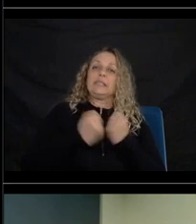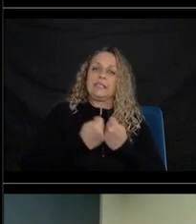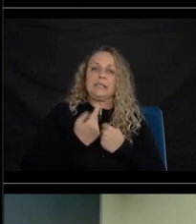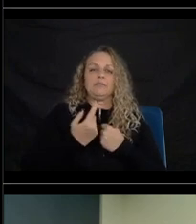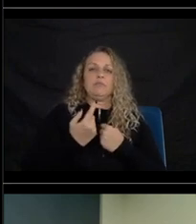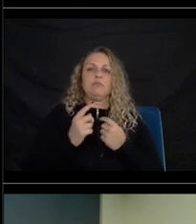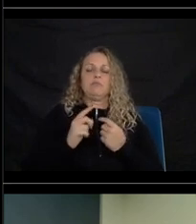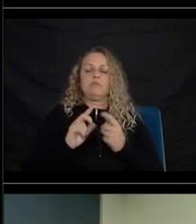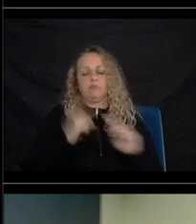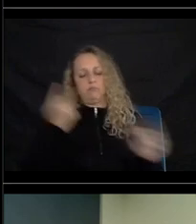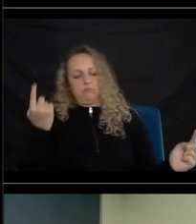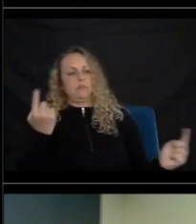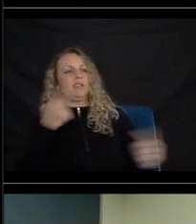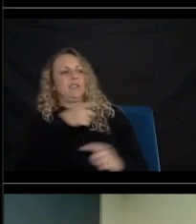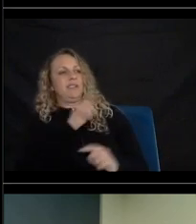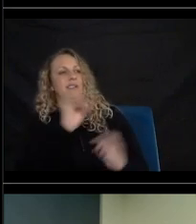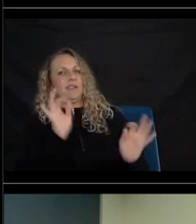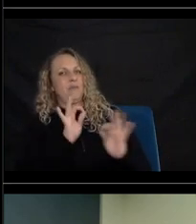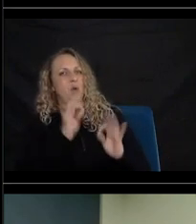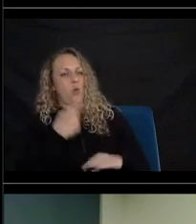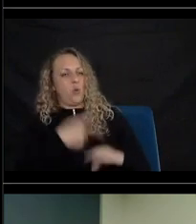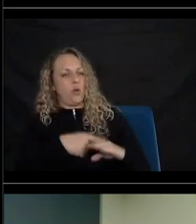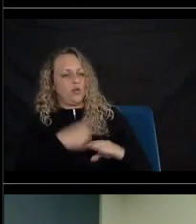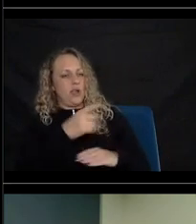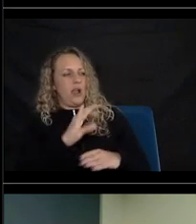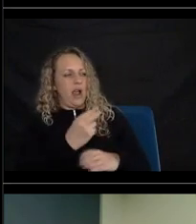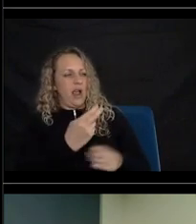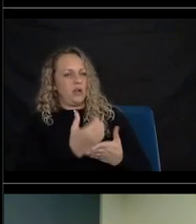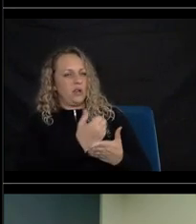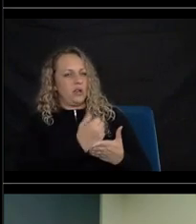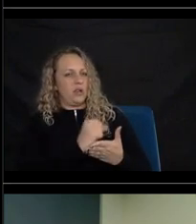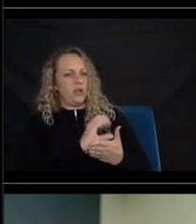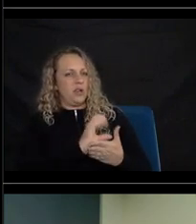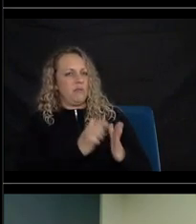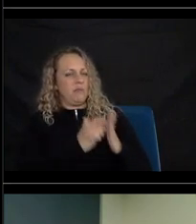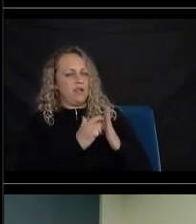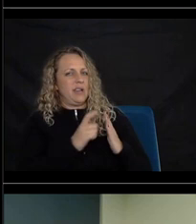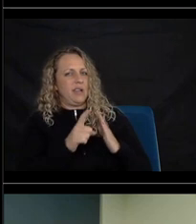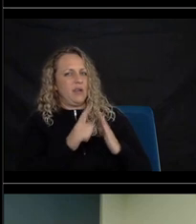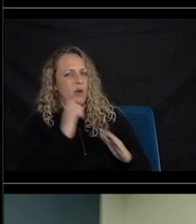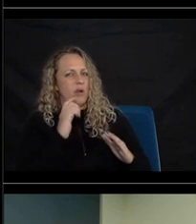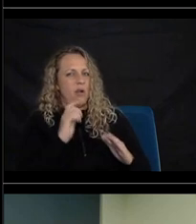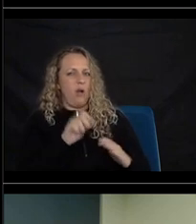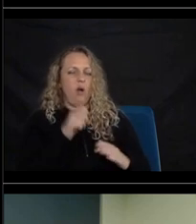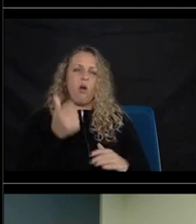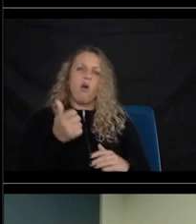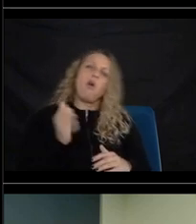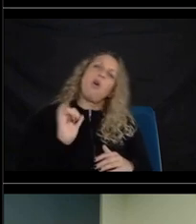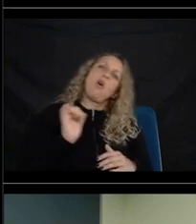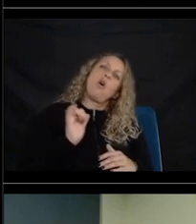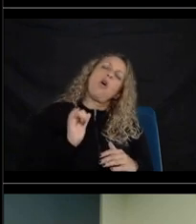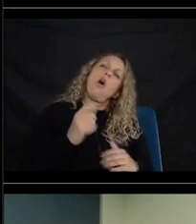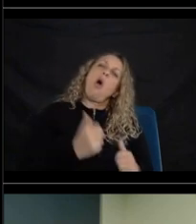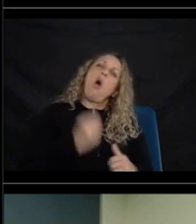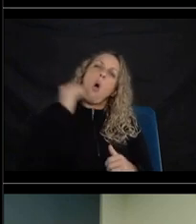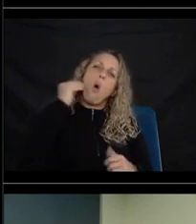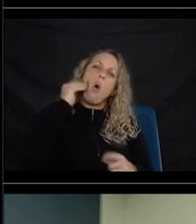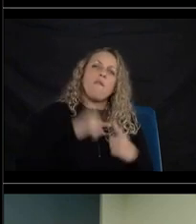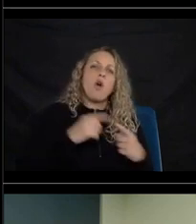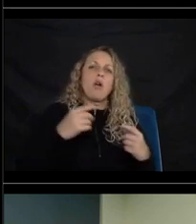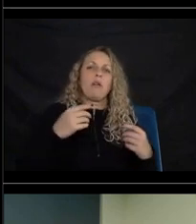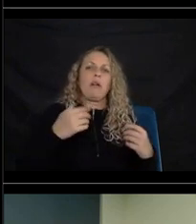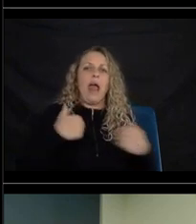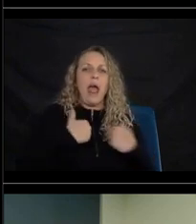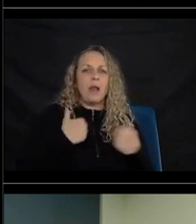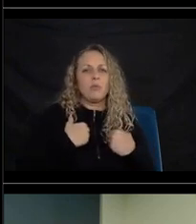One, this relatively minor one-time cash infusion is a band-aid. Forests, on the other hand, provide habitats for animals, offer watershed